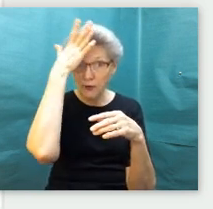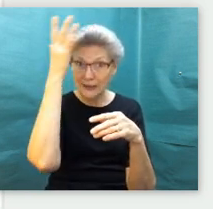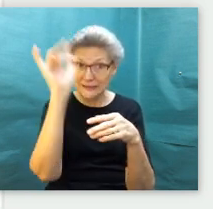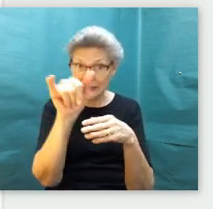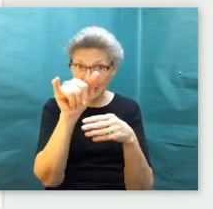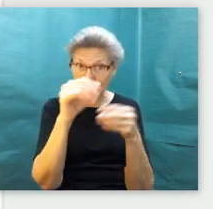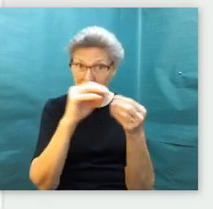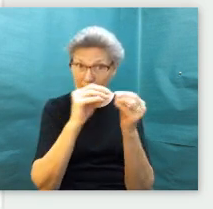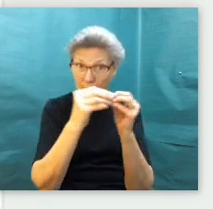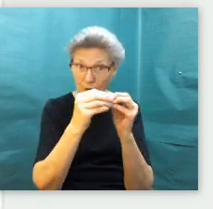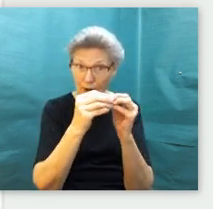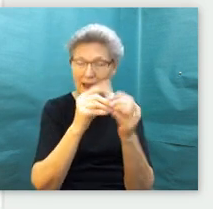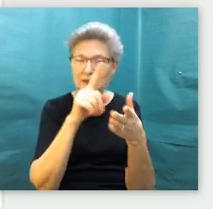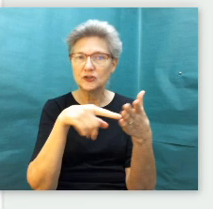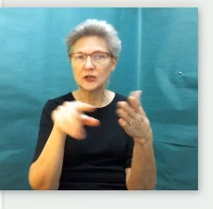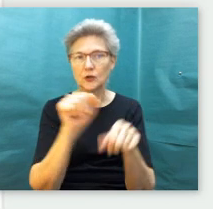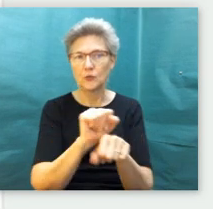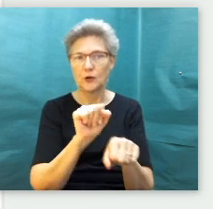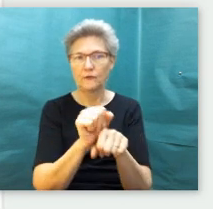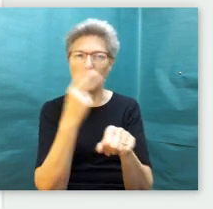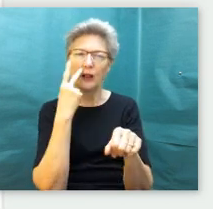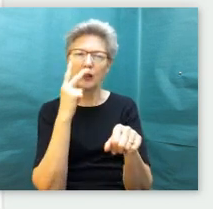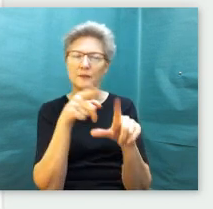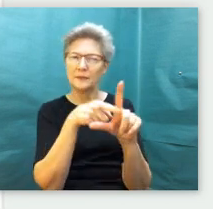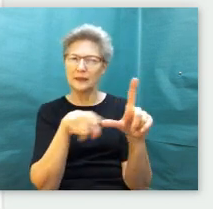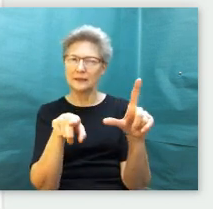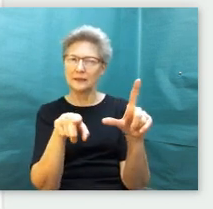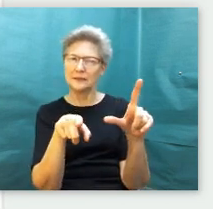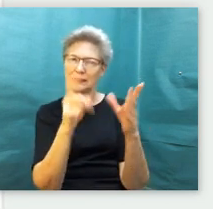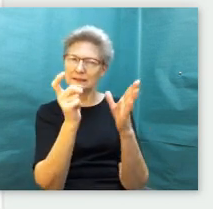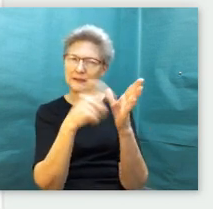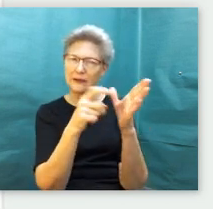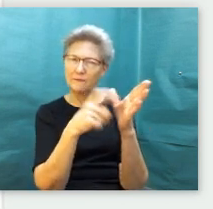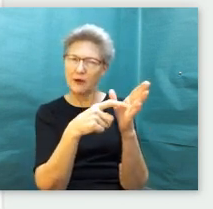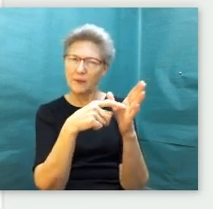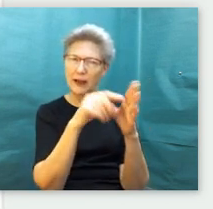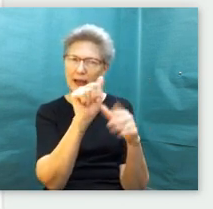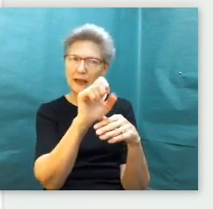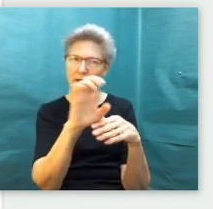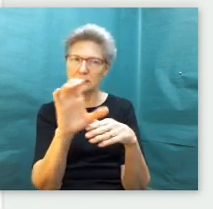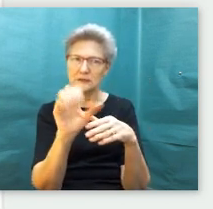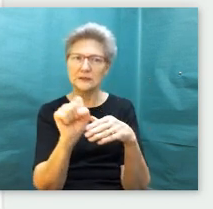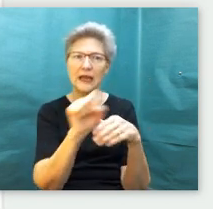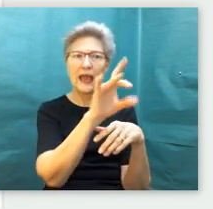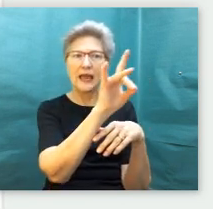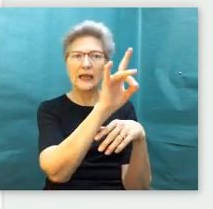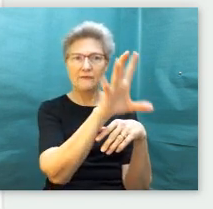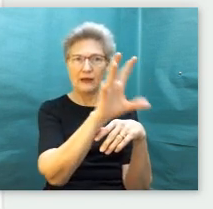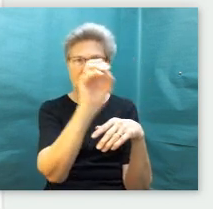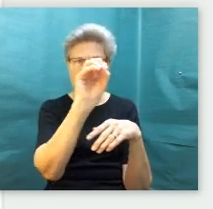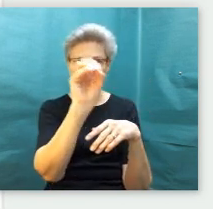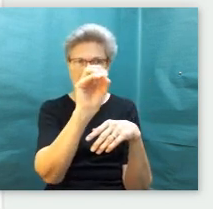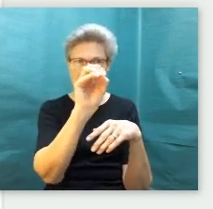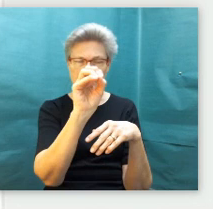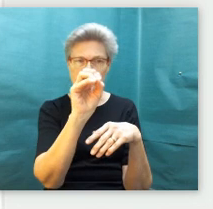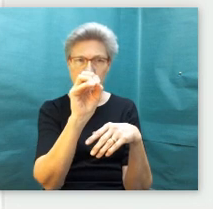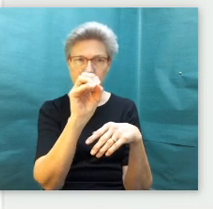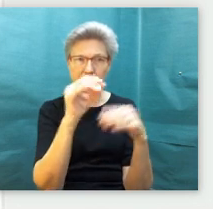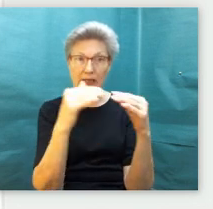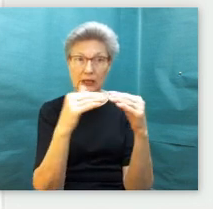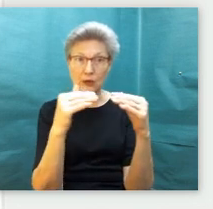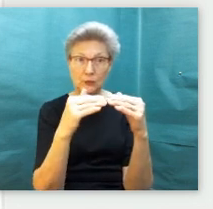work. So if I were to look at my angles here, I could identify them as 85 degrees